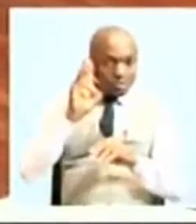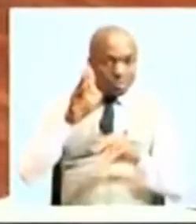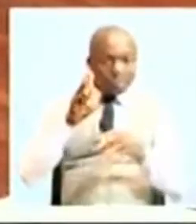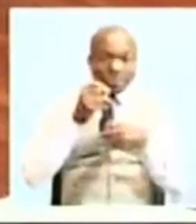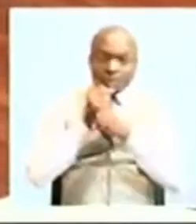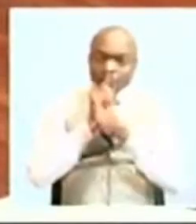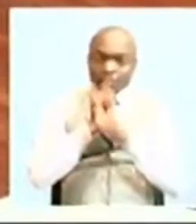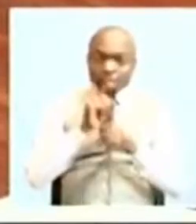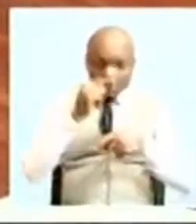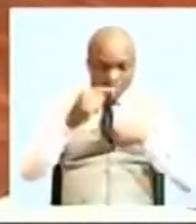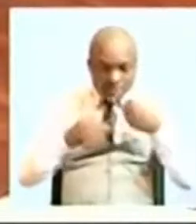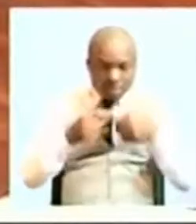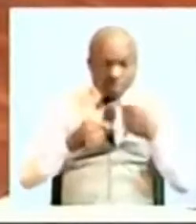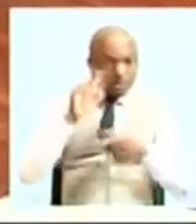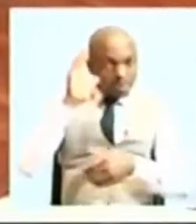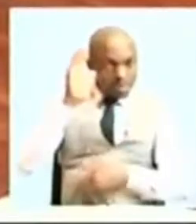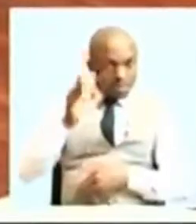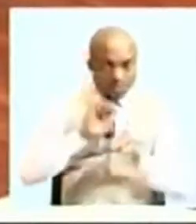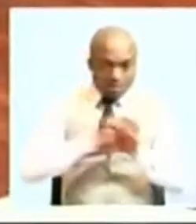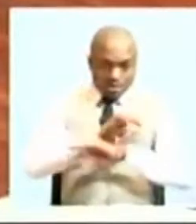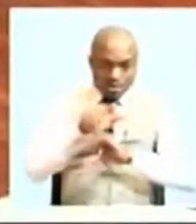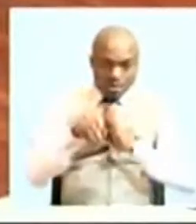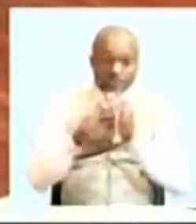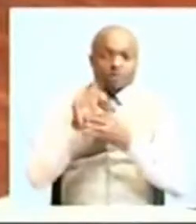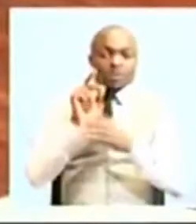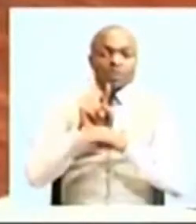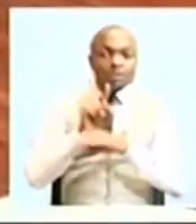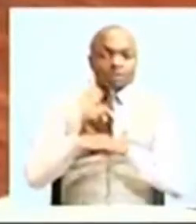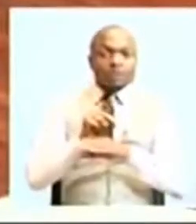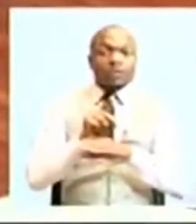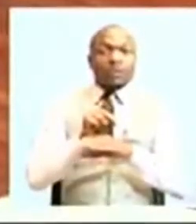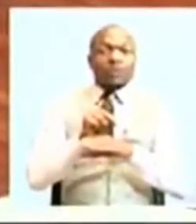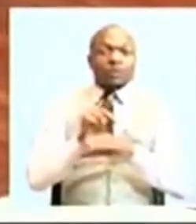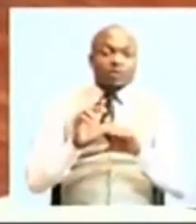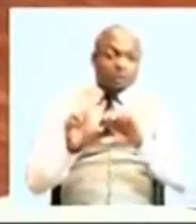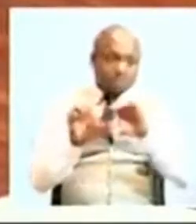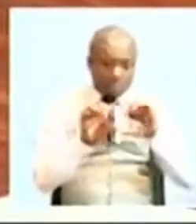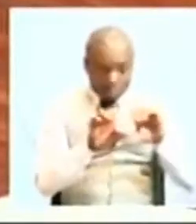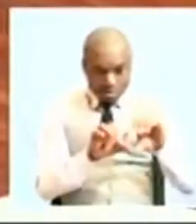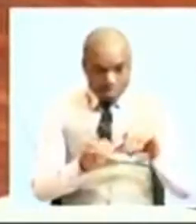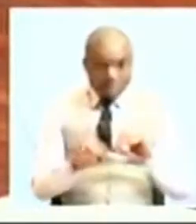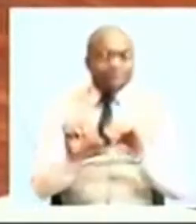that going forward, all projects are undertaken.